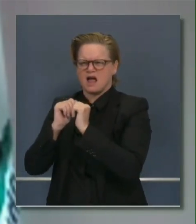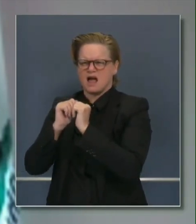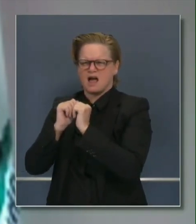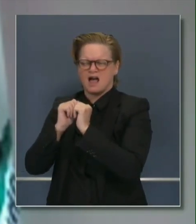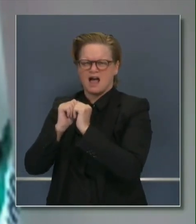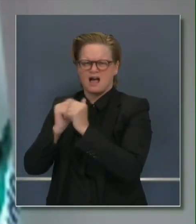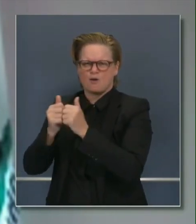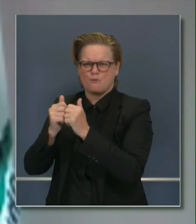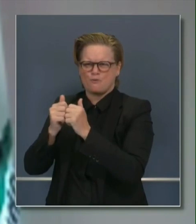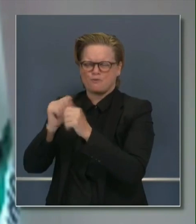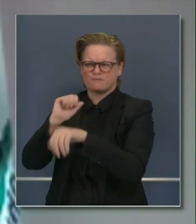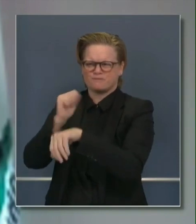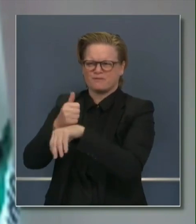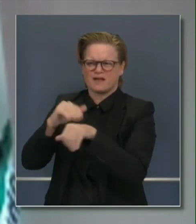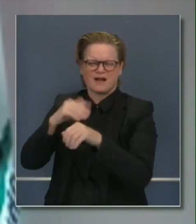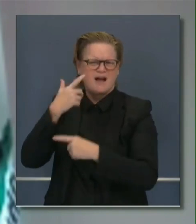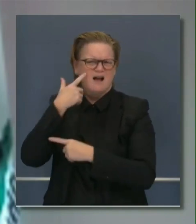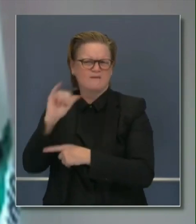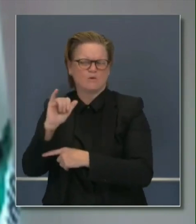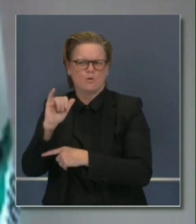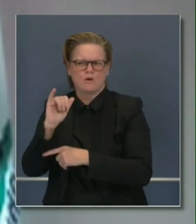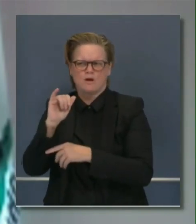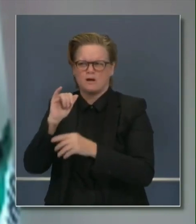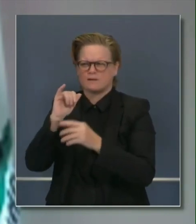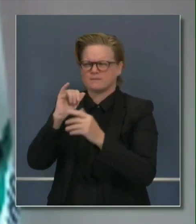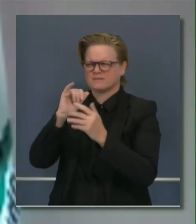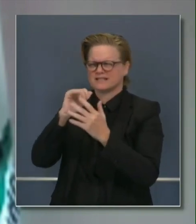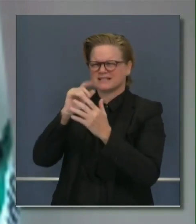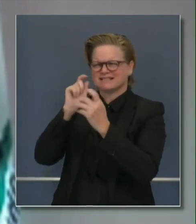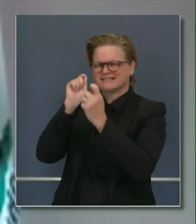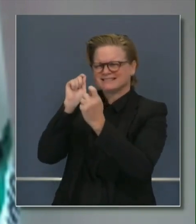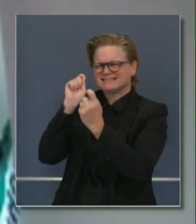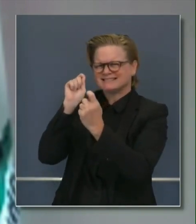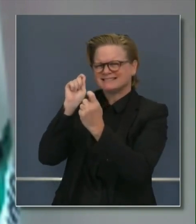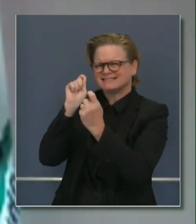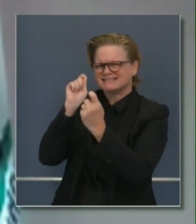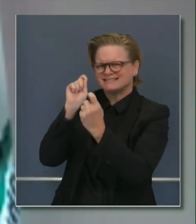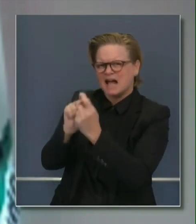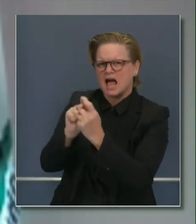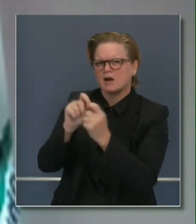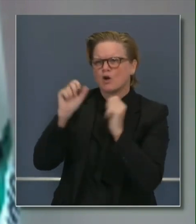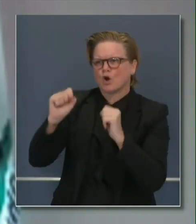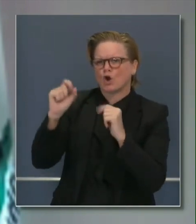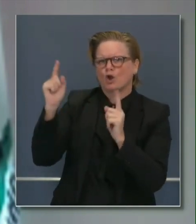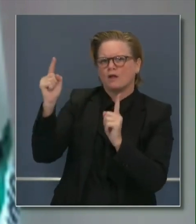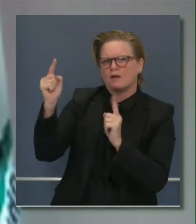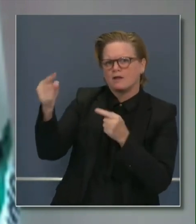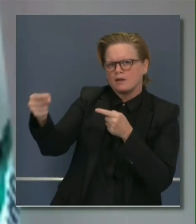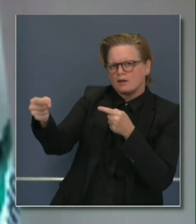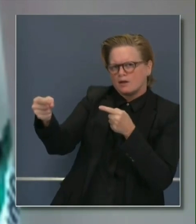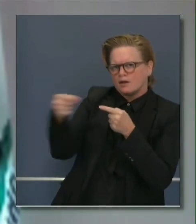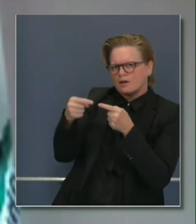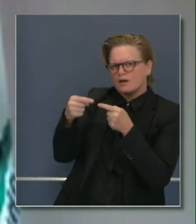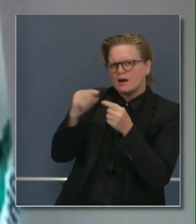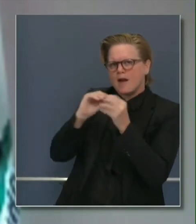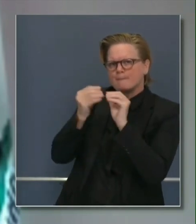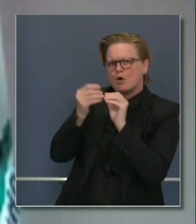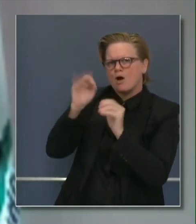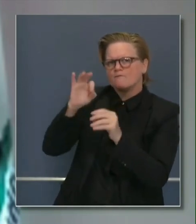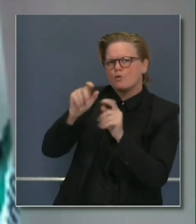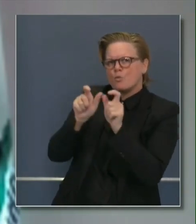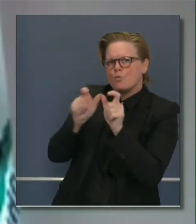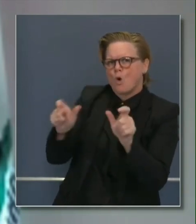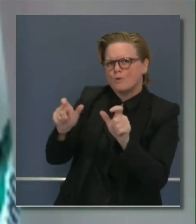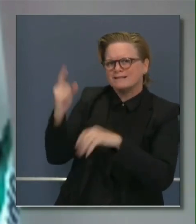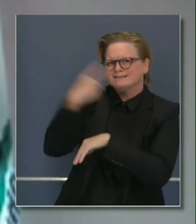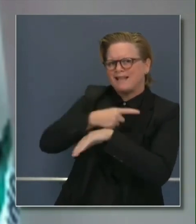we'll be updating very soon the exact changes to that quarantine instruction so that we can implement it in hopes that